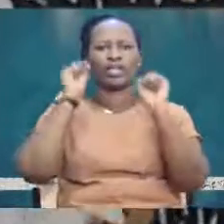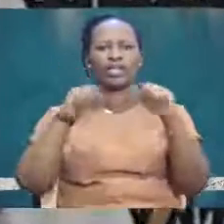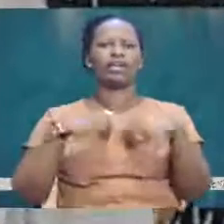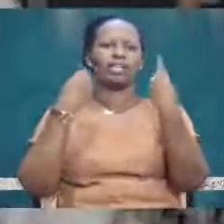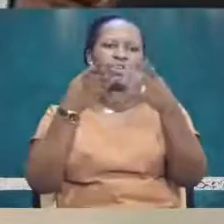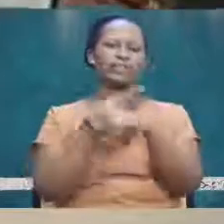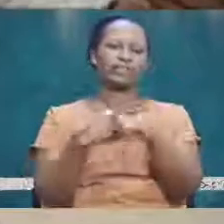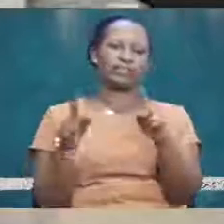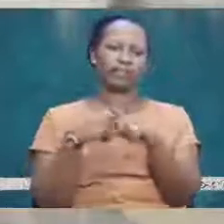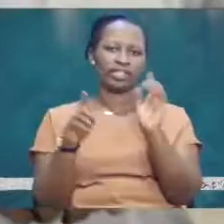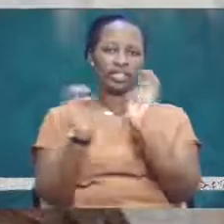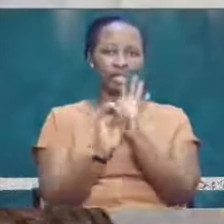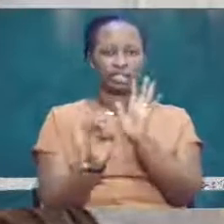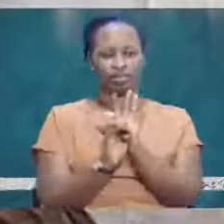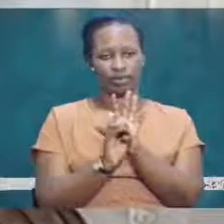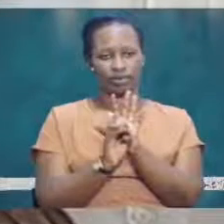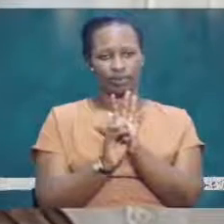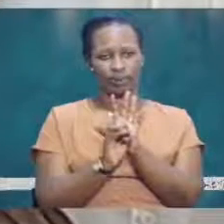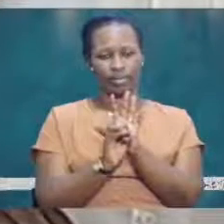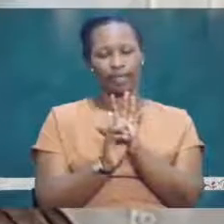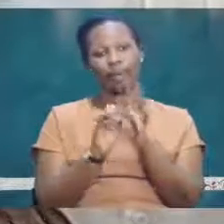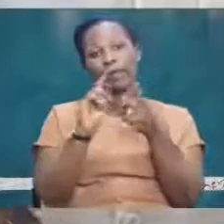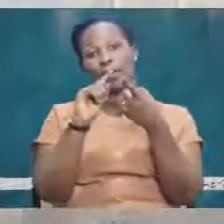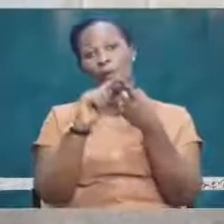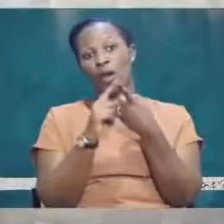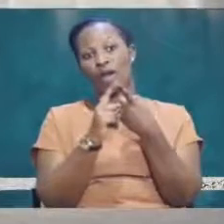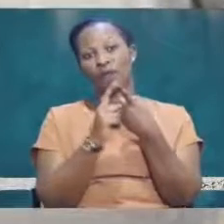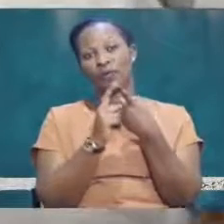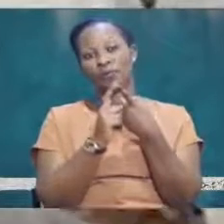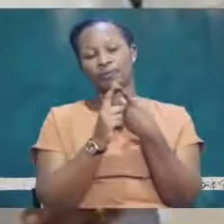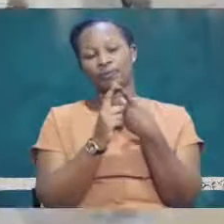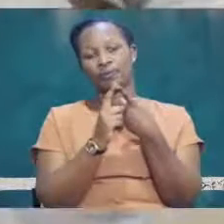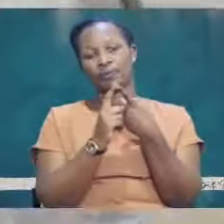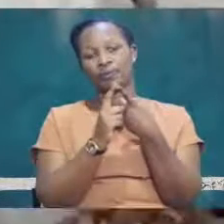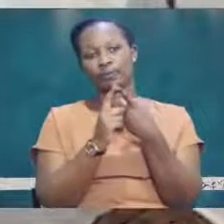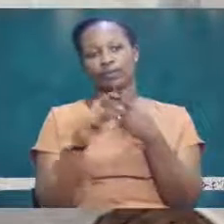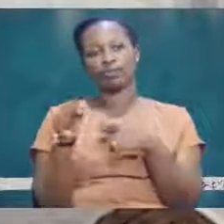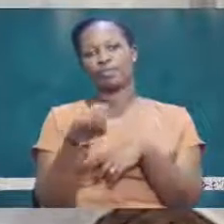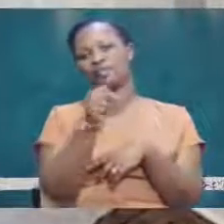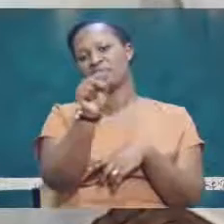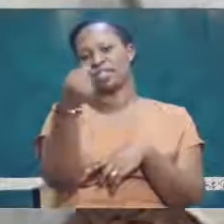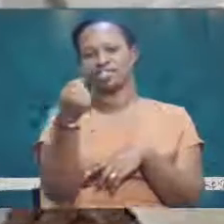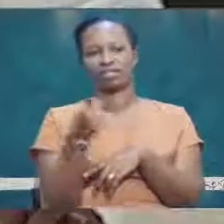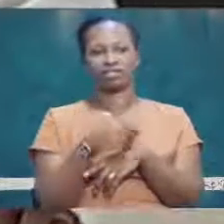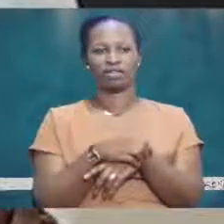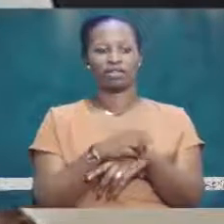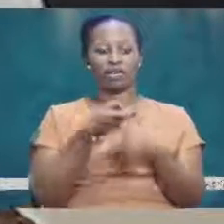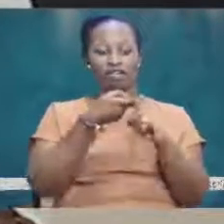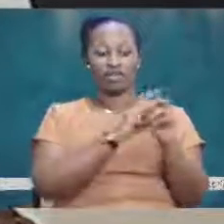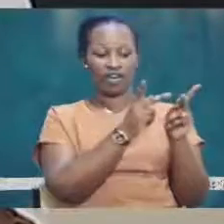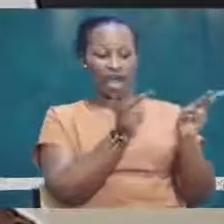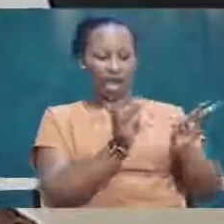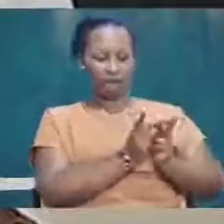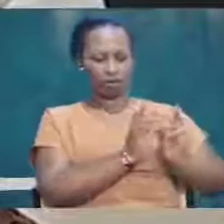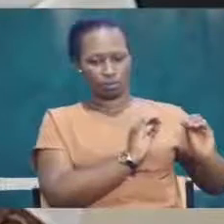give different examples. One of them is movement. Moving from one place